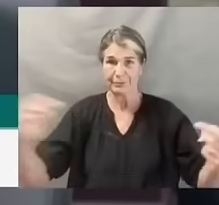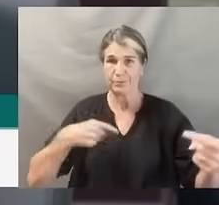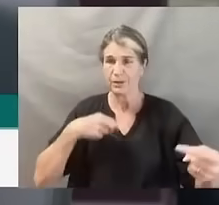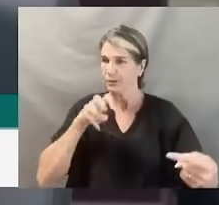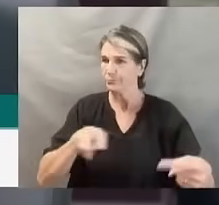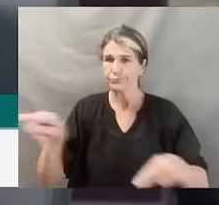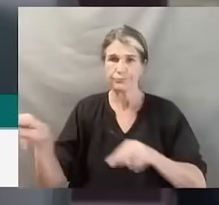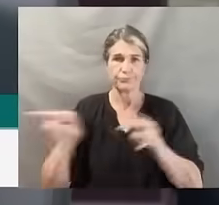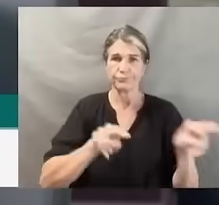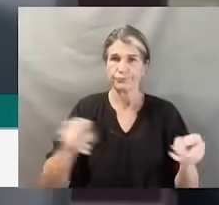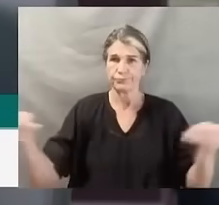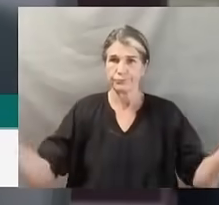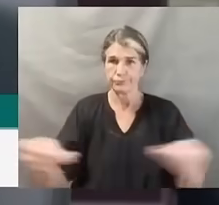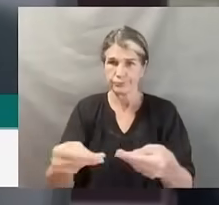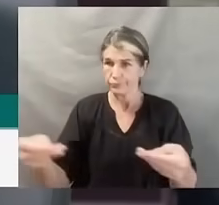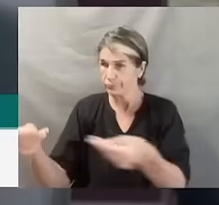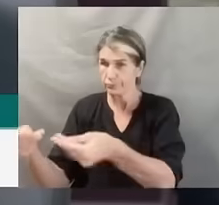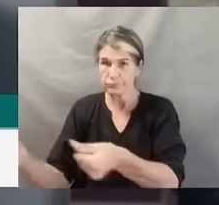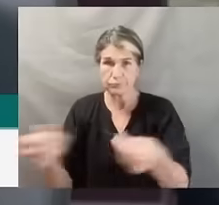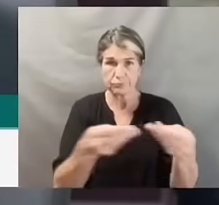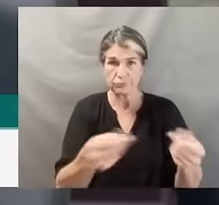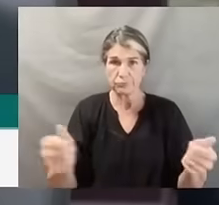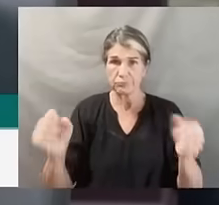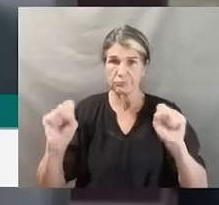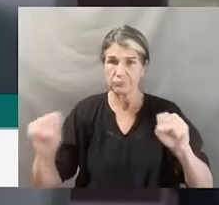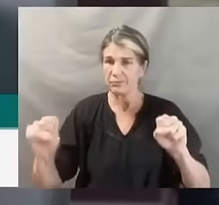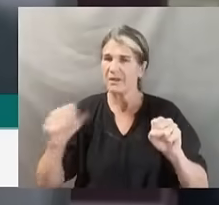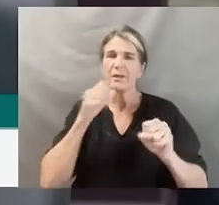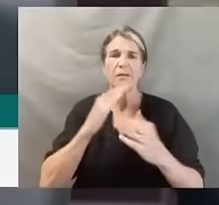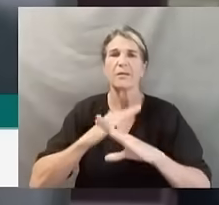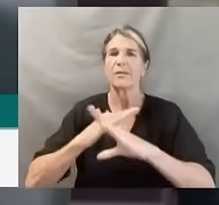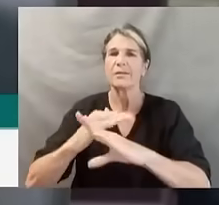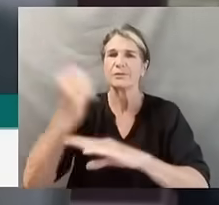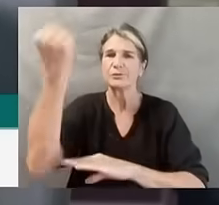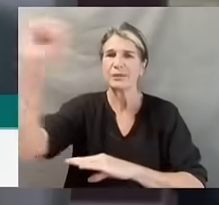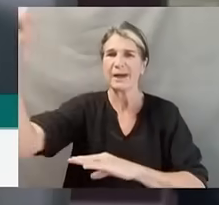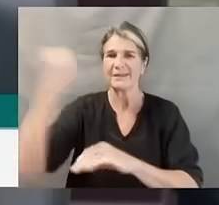forward, we remain dedicated to a fair bargaining